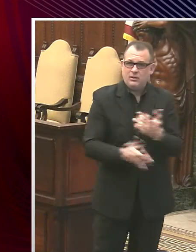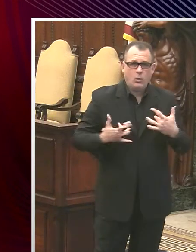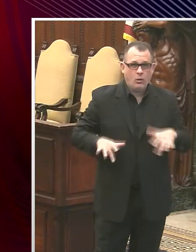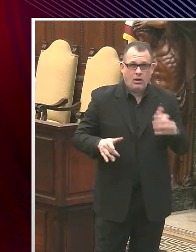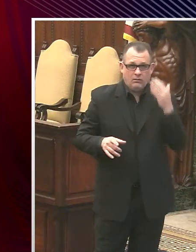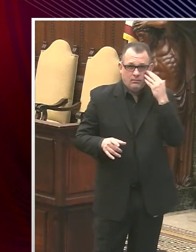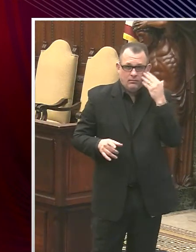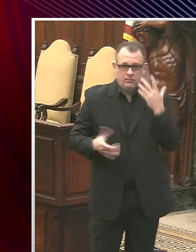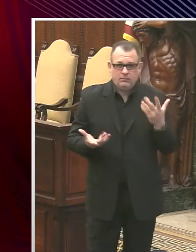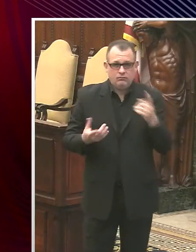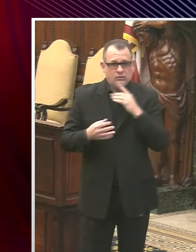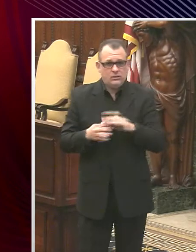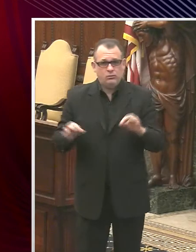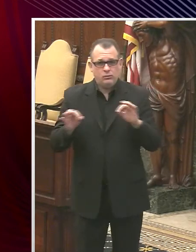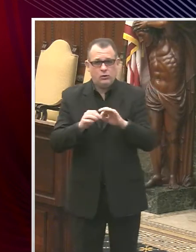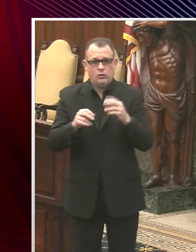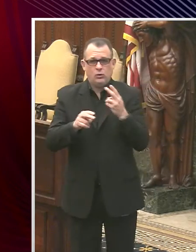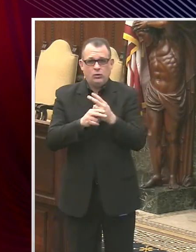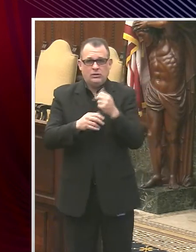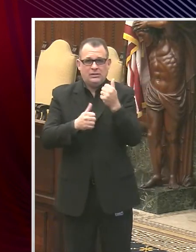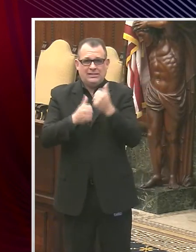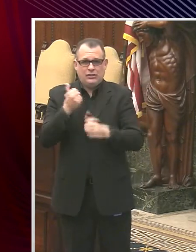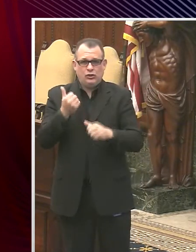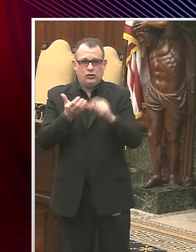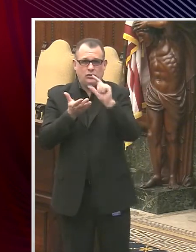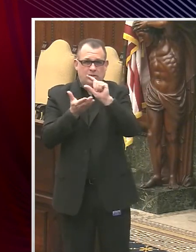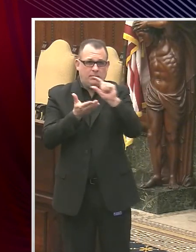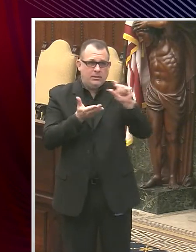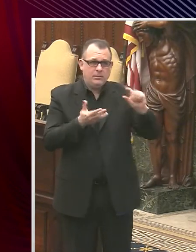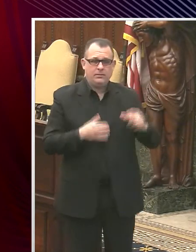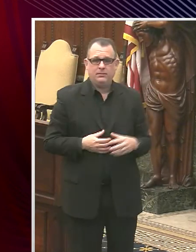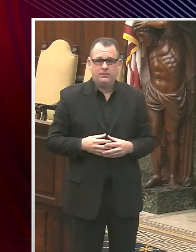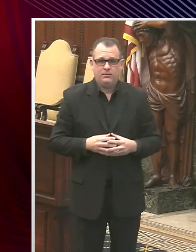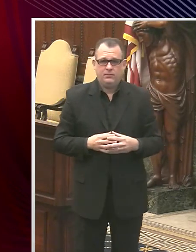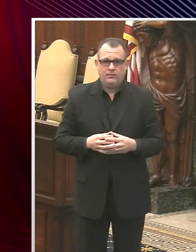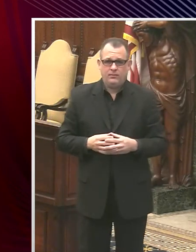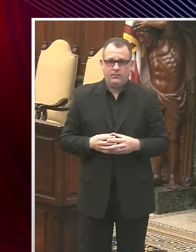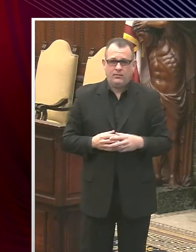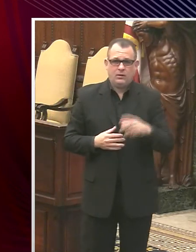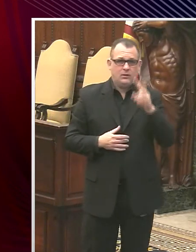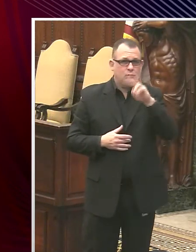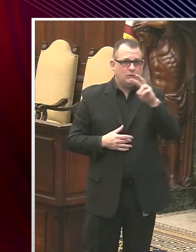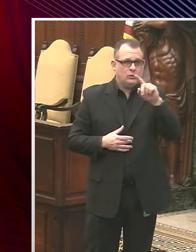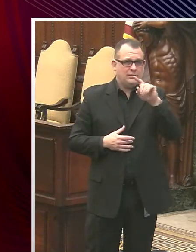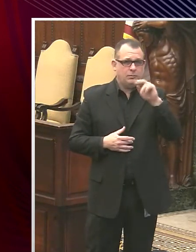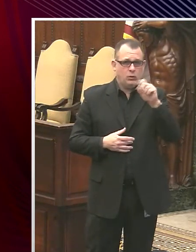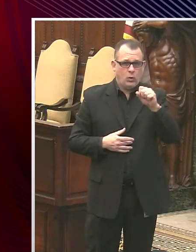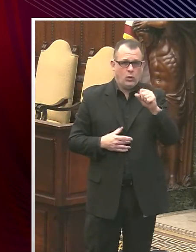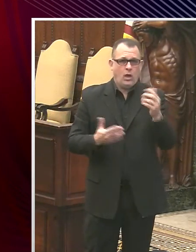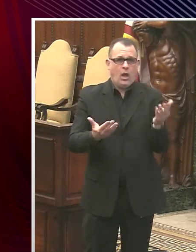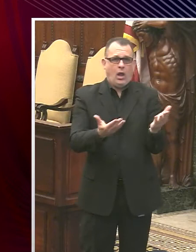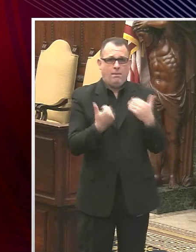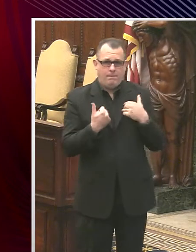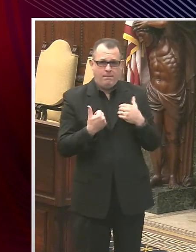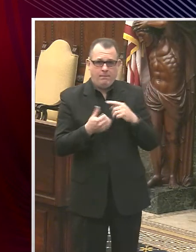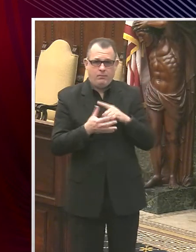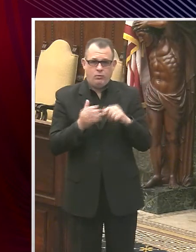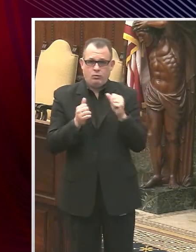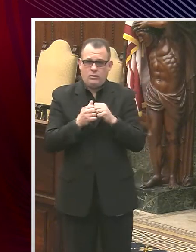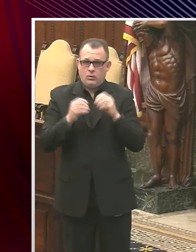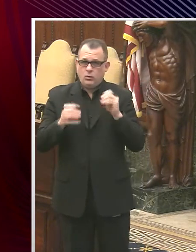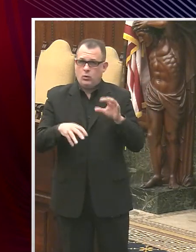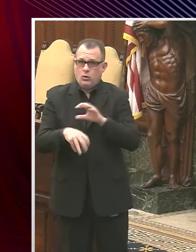people. Okay, so message to the people in the 22 zip codes is you can arrive without an